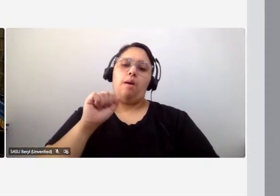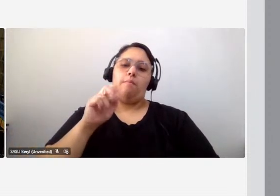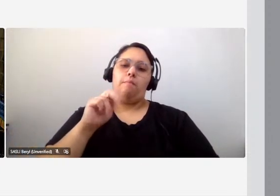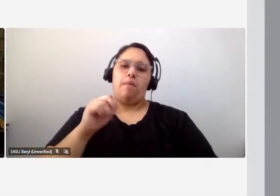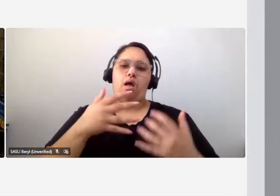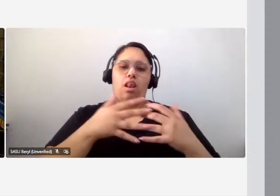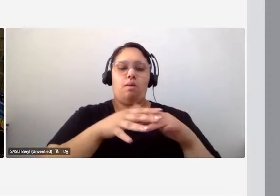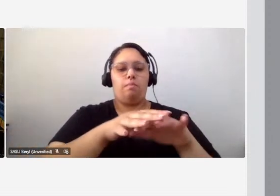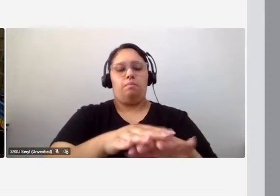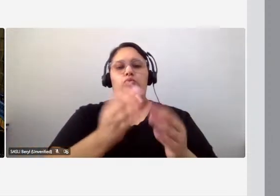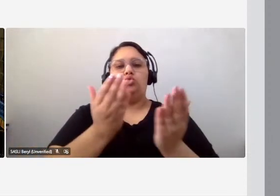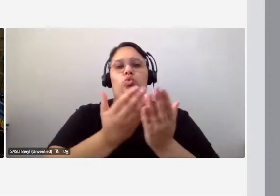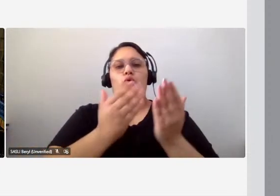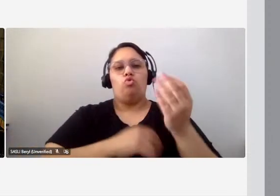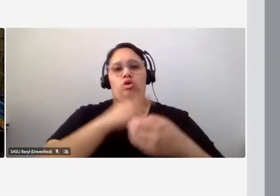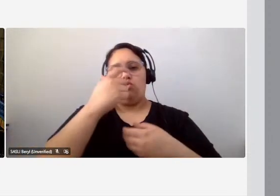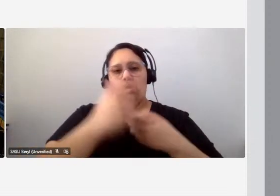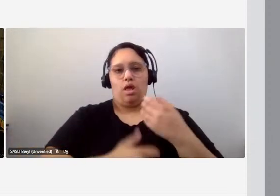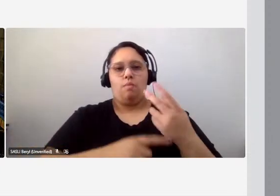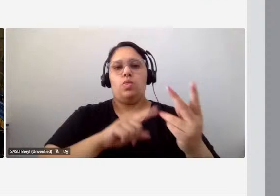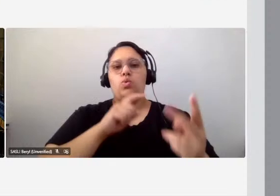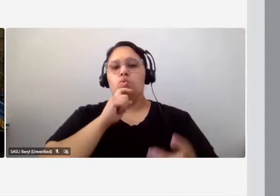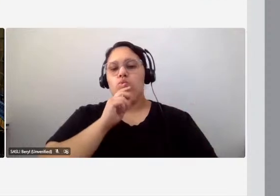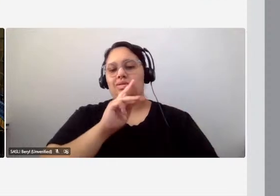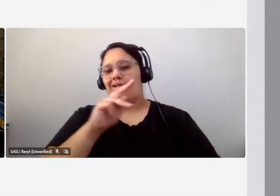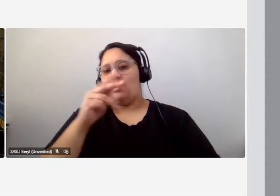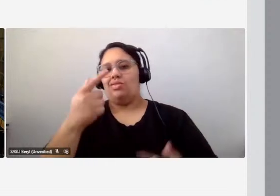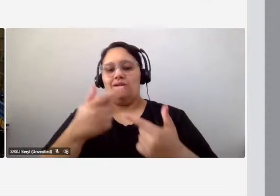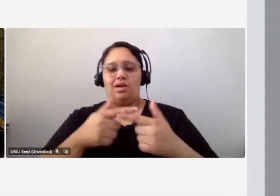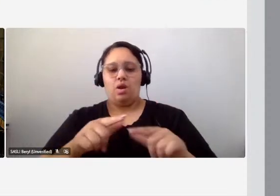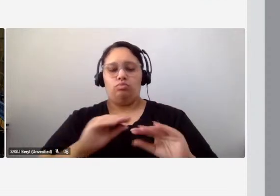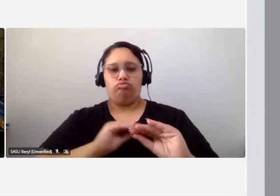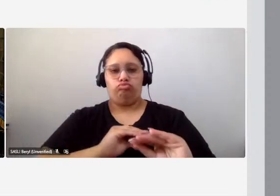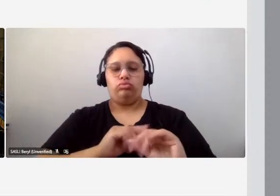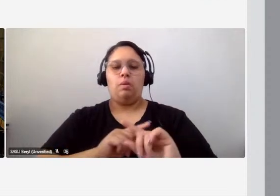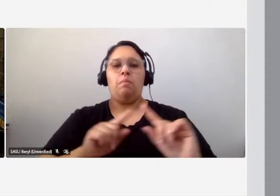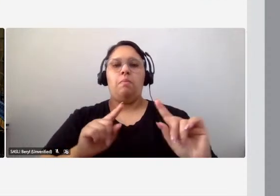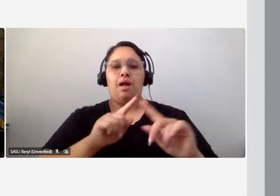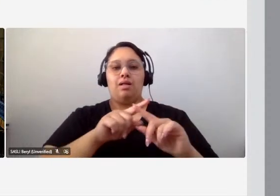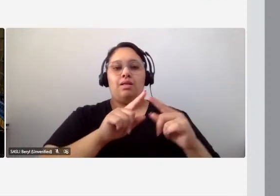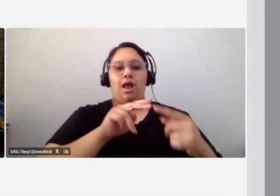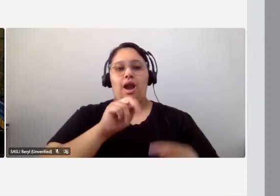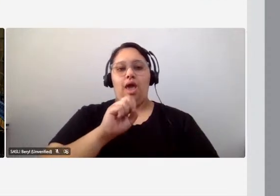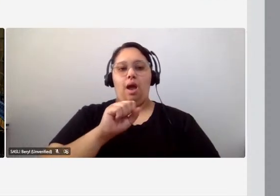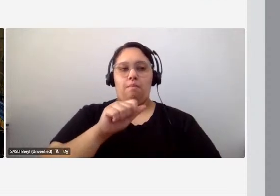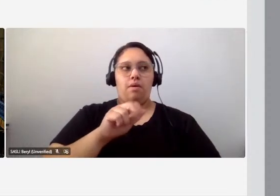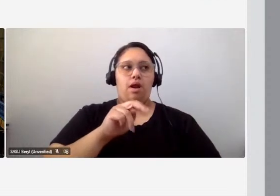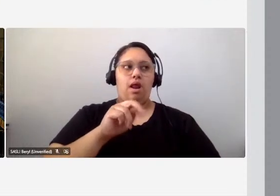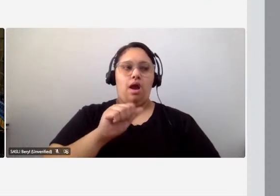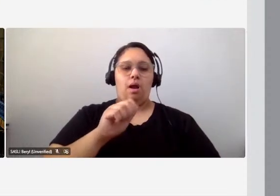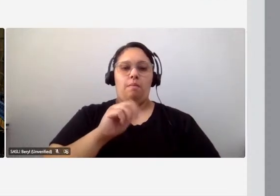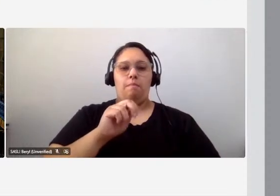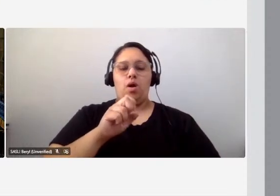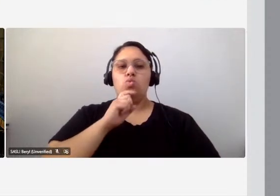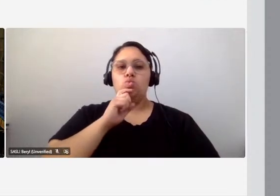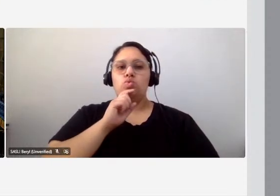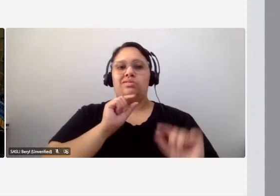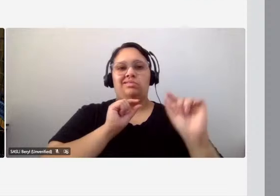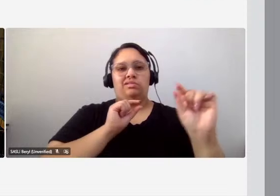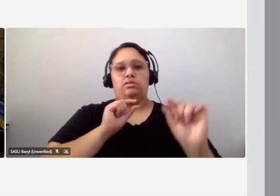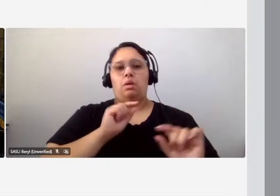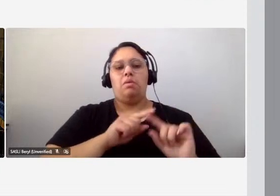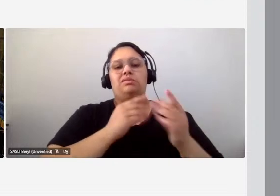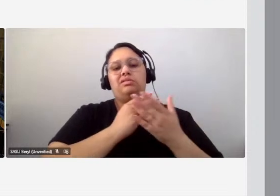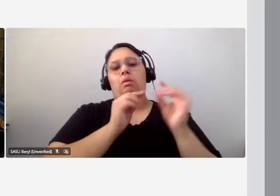school curriculum. They do use the other languages of instruction, but Nama is specifically being used. So there are pockets of